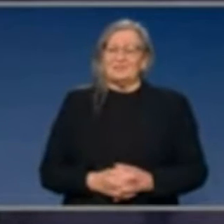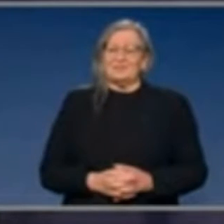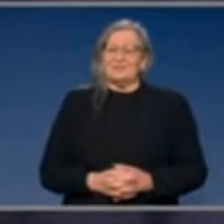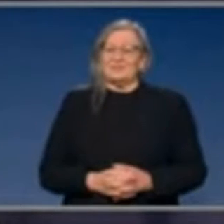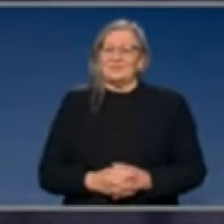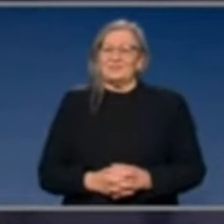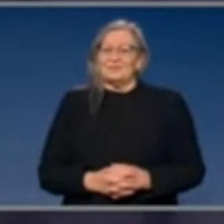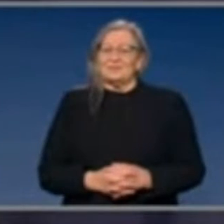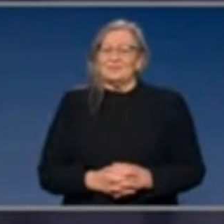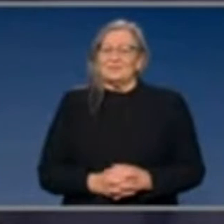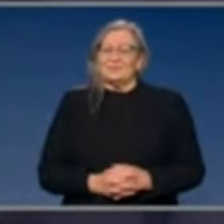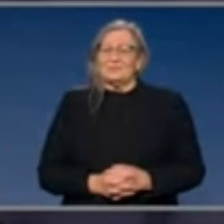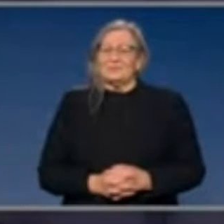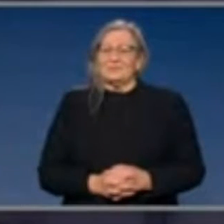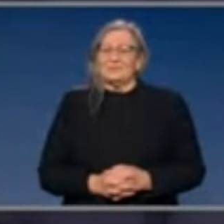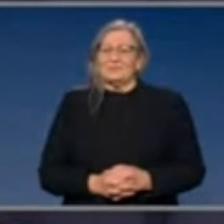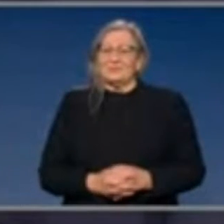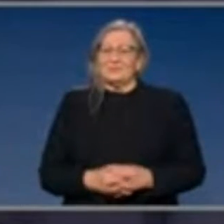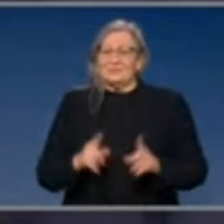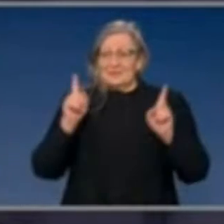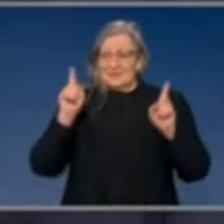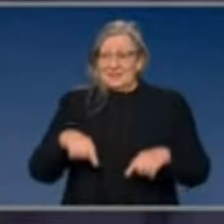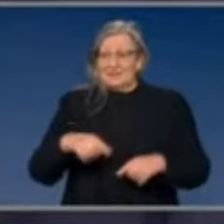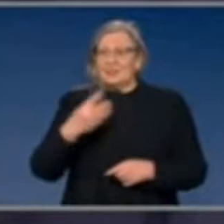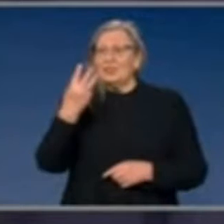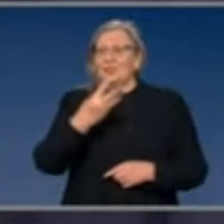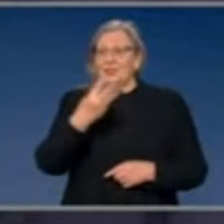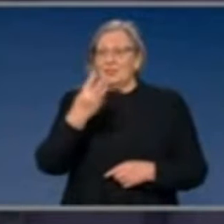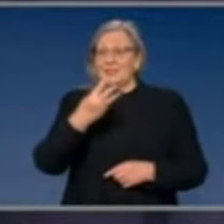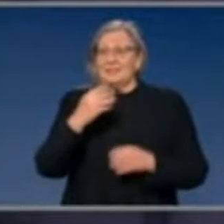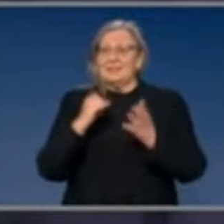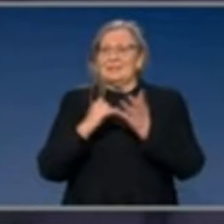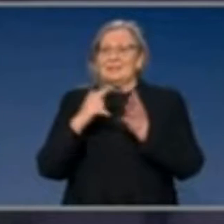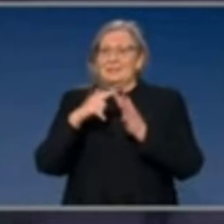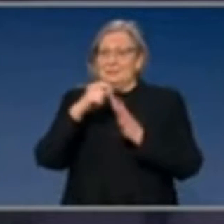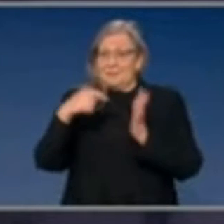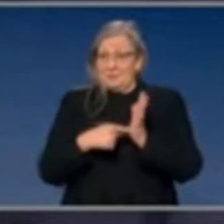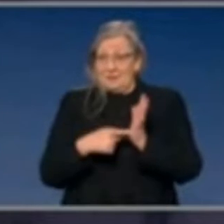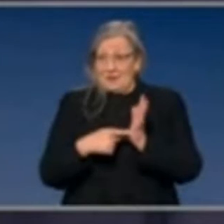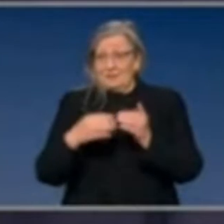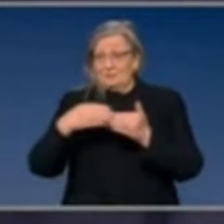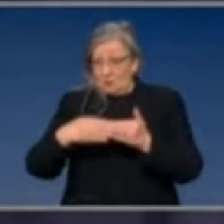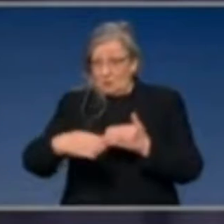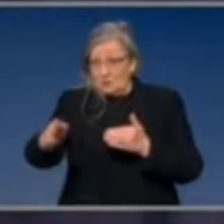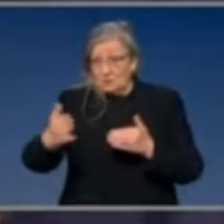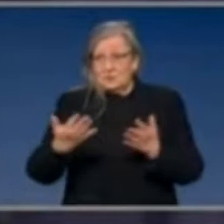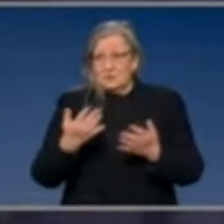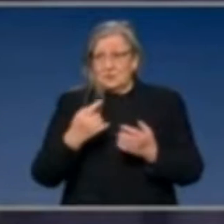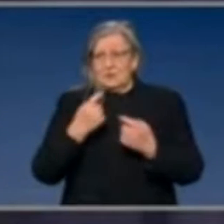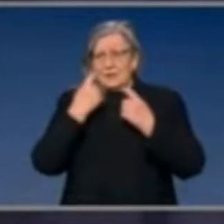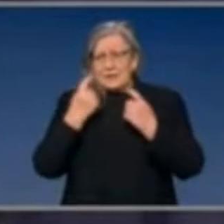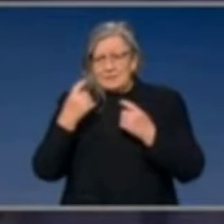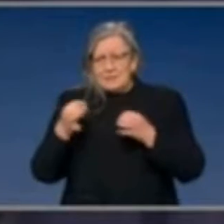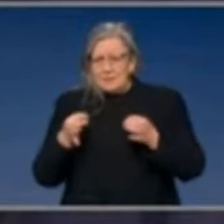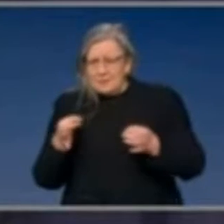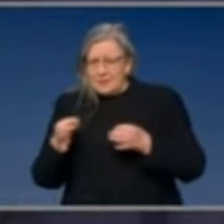move from the 13th on the basis of the advice, and that's a carefully sequenced plan. We're opening